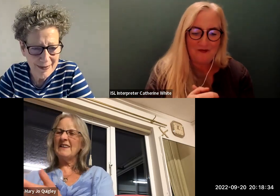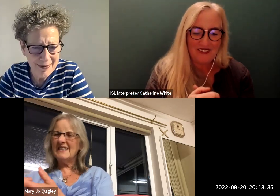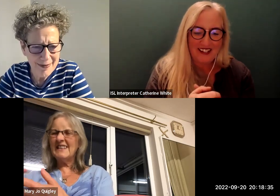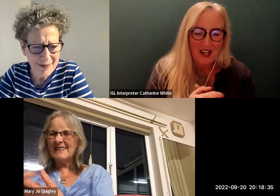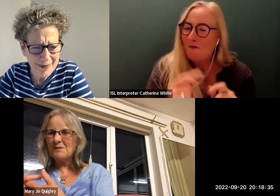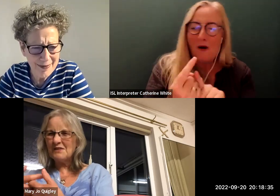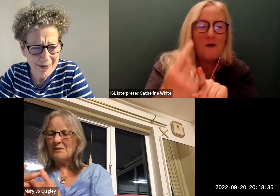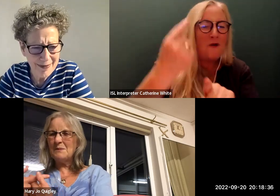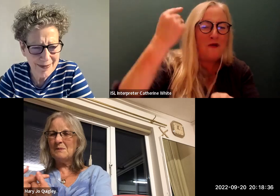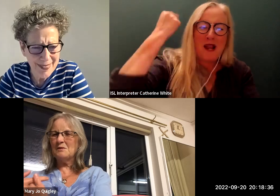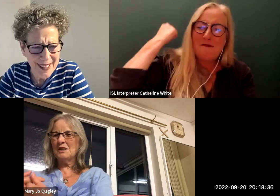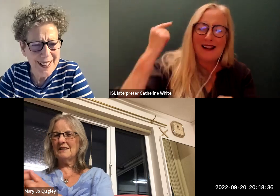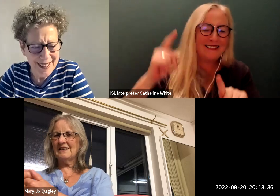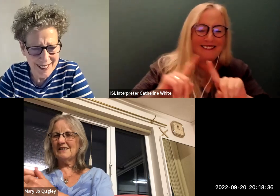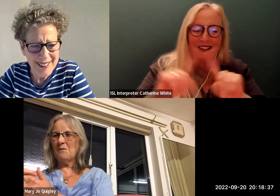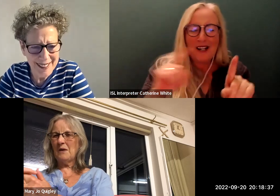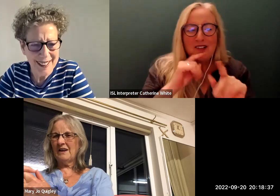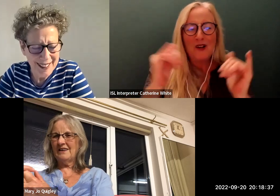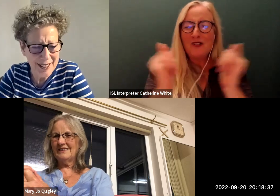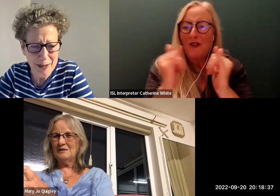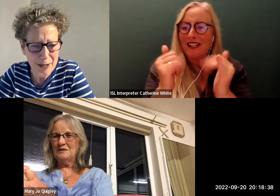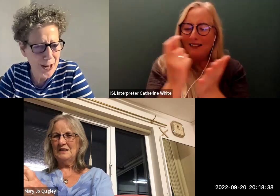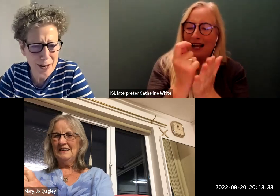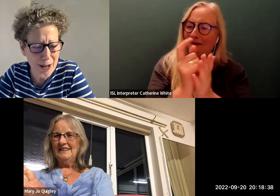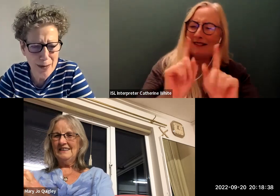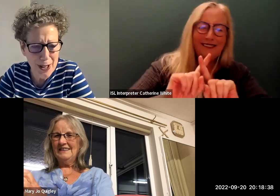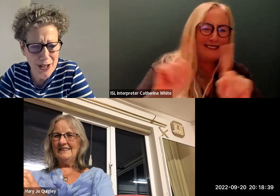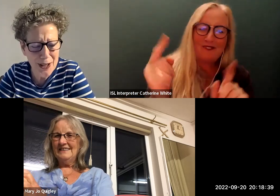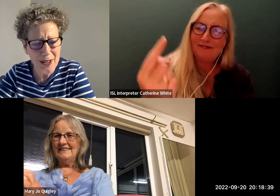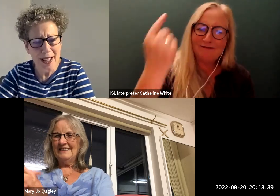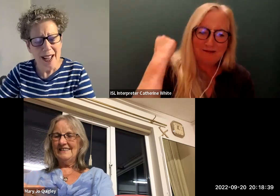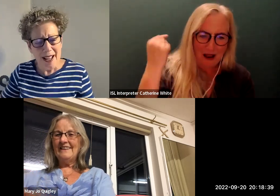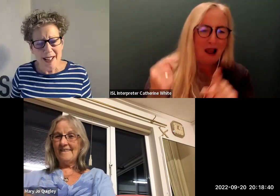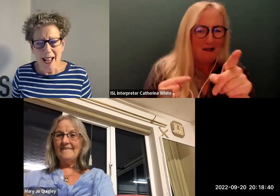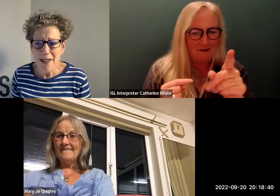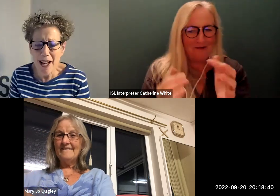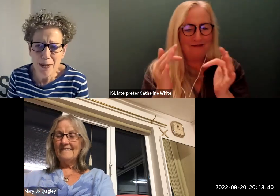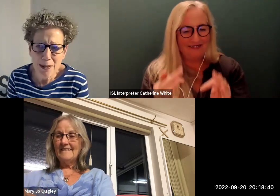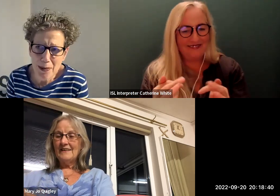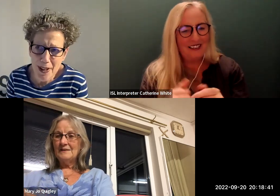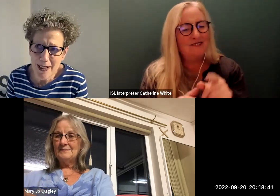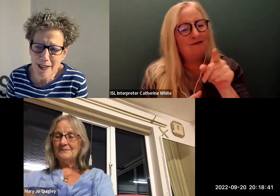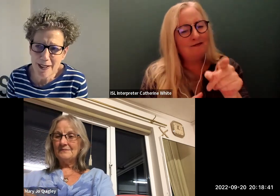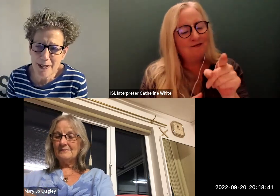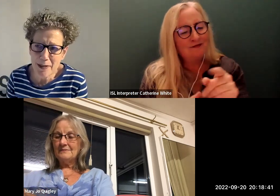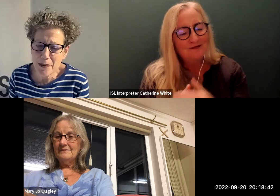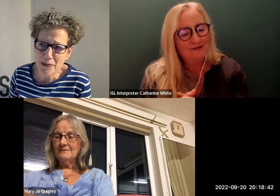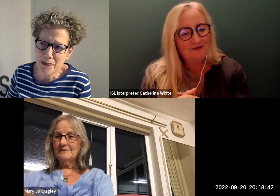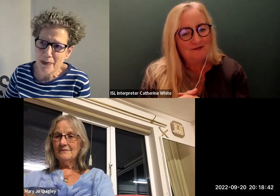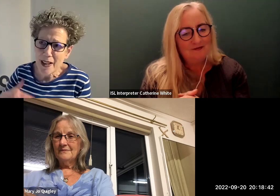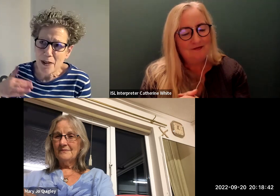Way back in the day, things were different. People socialized in a different way, Very, very much so. Yeah. And how then?